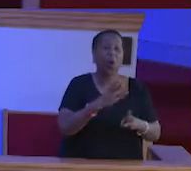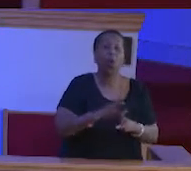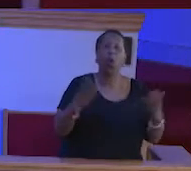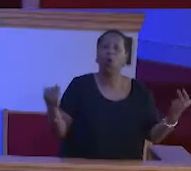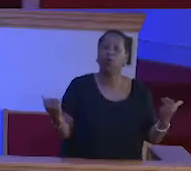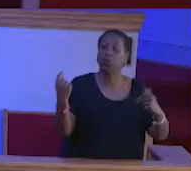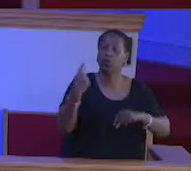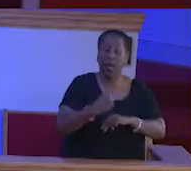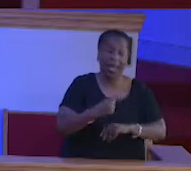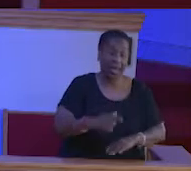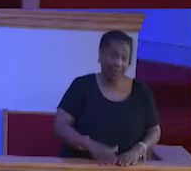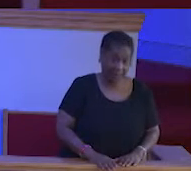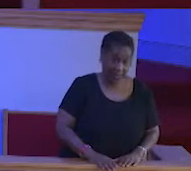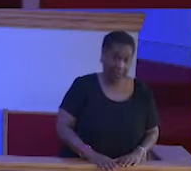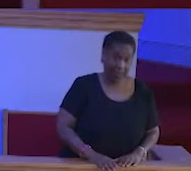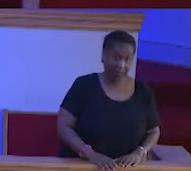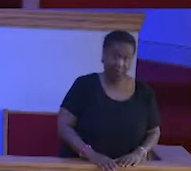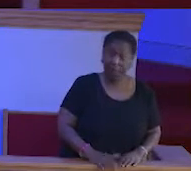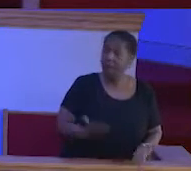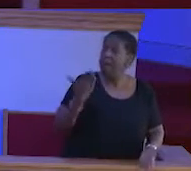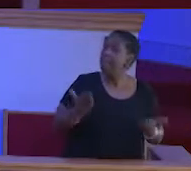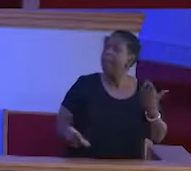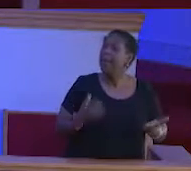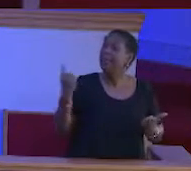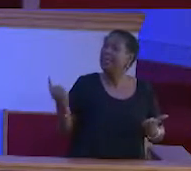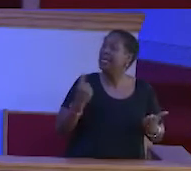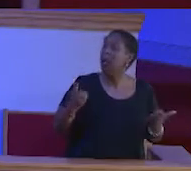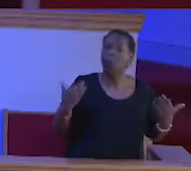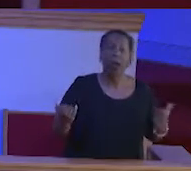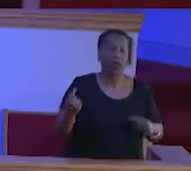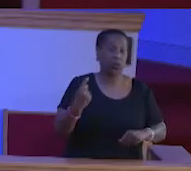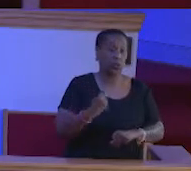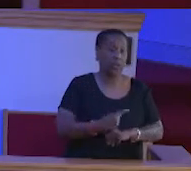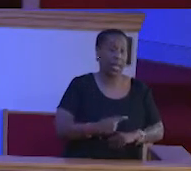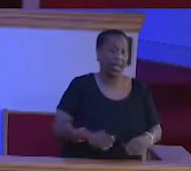today. There may be somebody here today